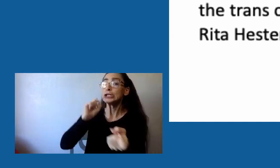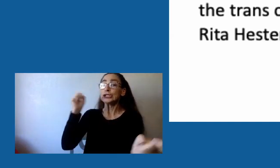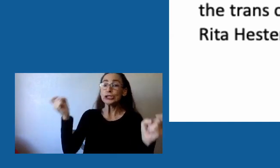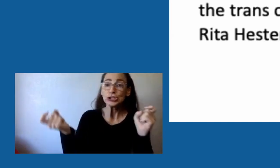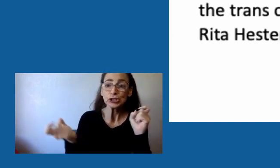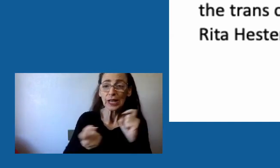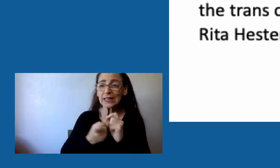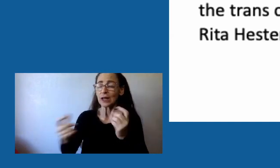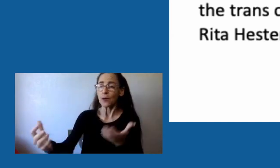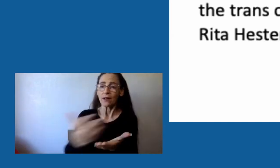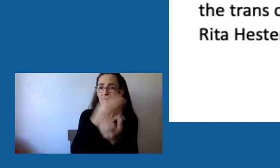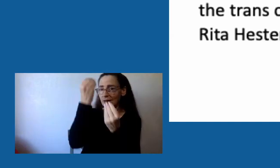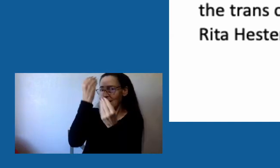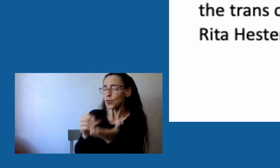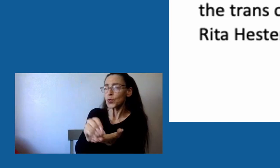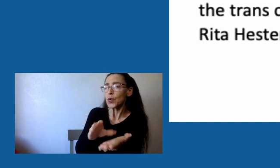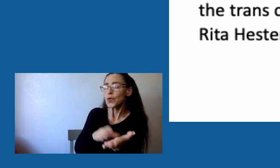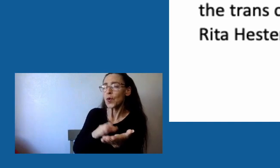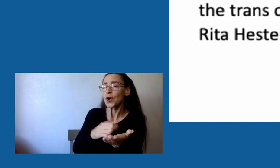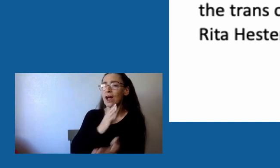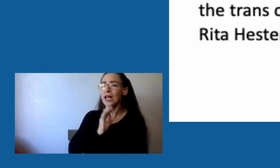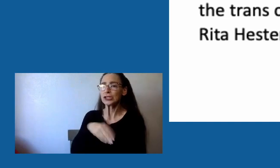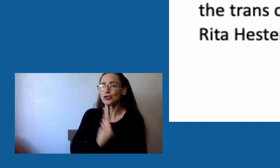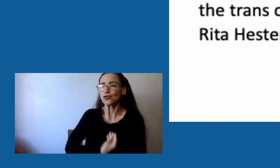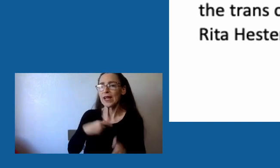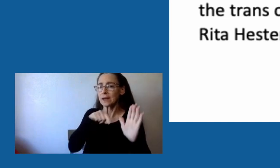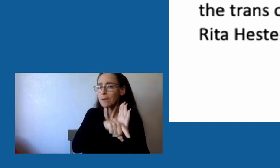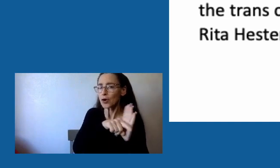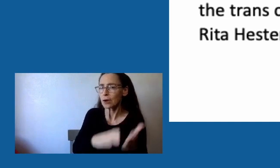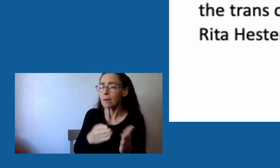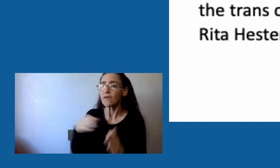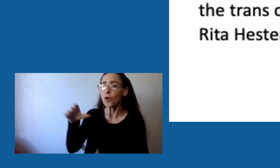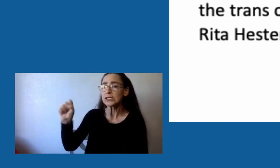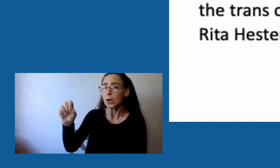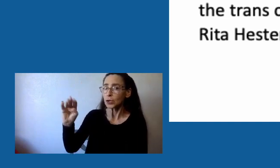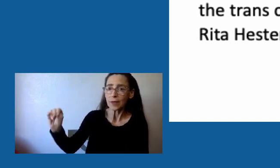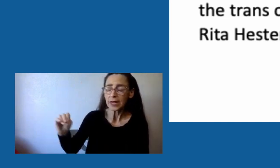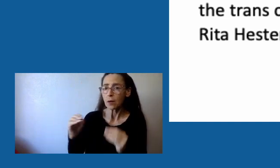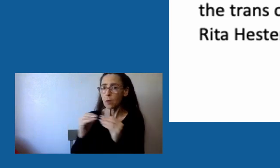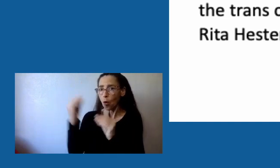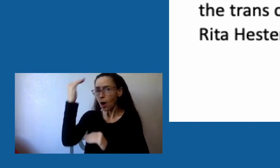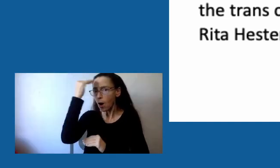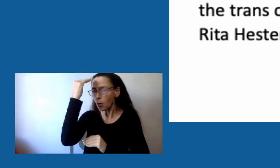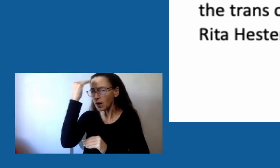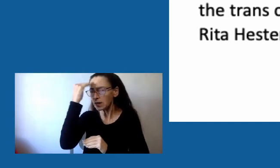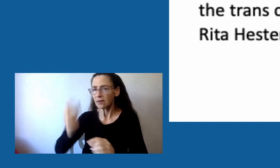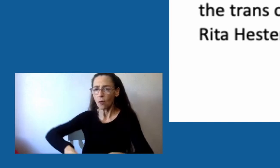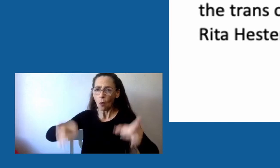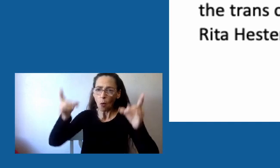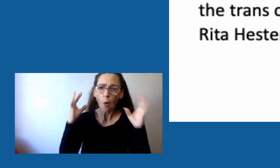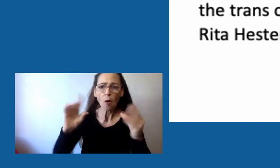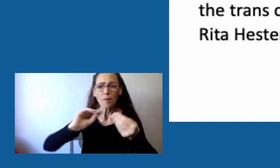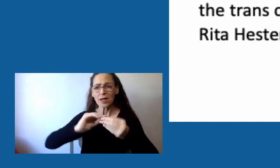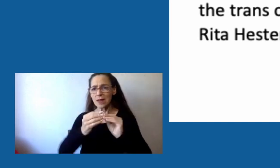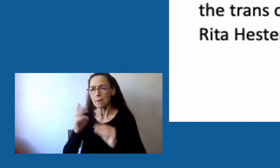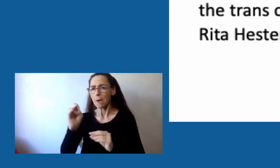now gather the information and report on trans murders. Before social media began driving greater awareness of the epidemic of trans violence, we know there's